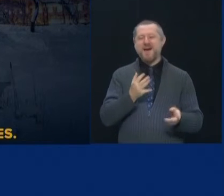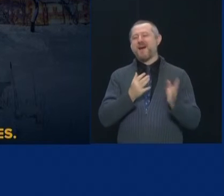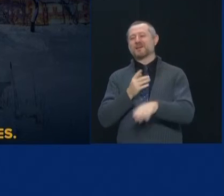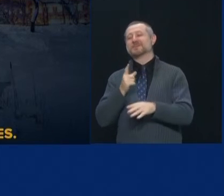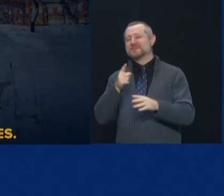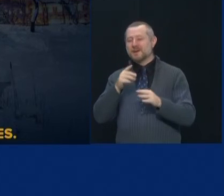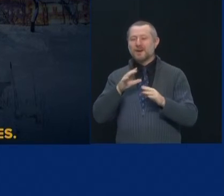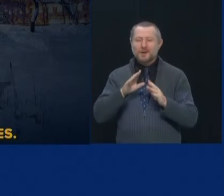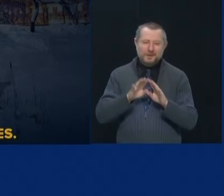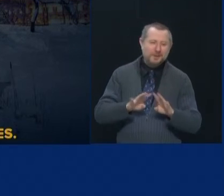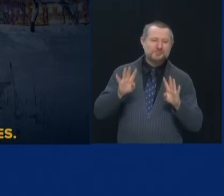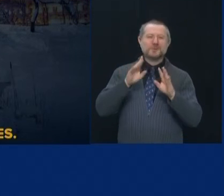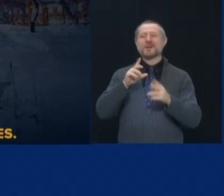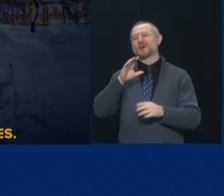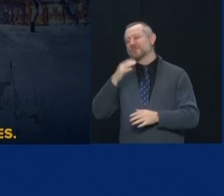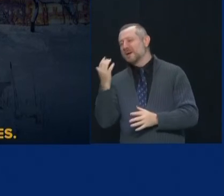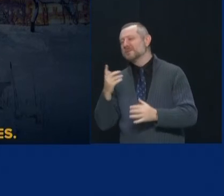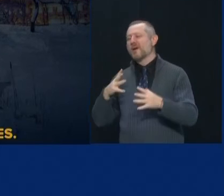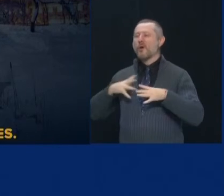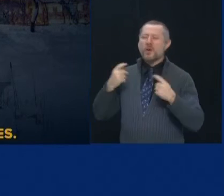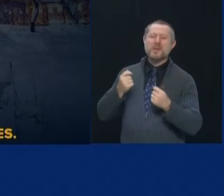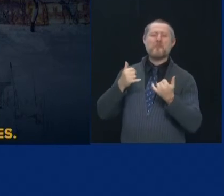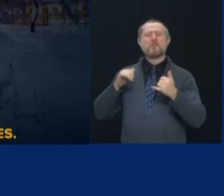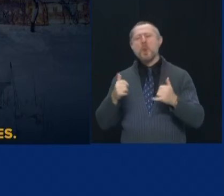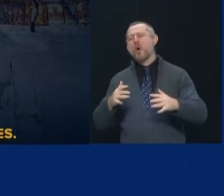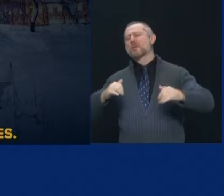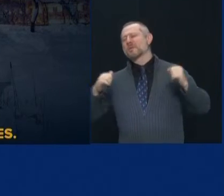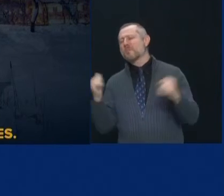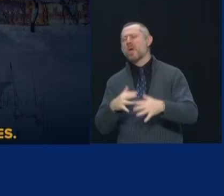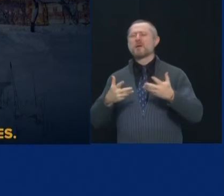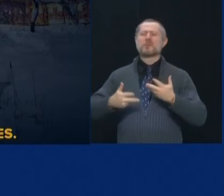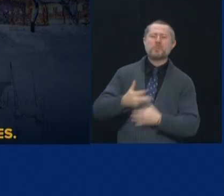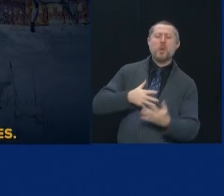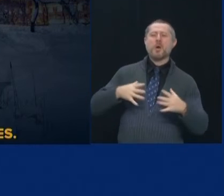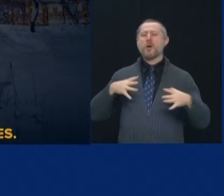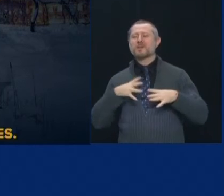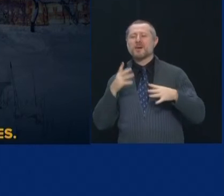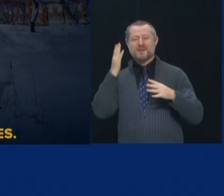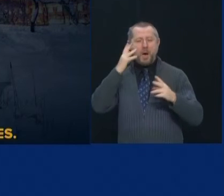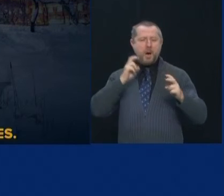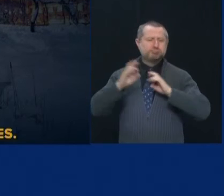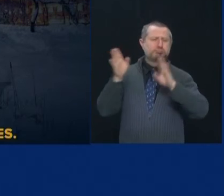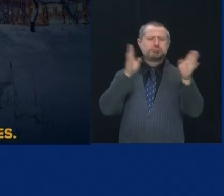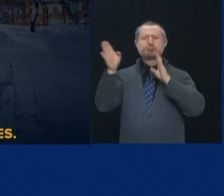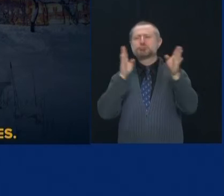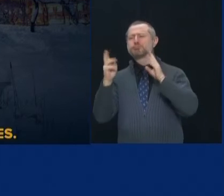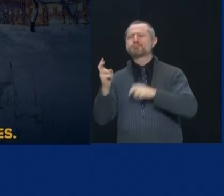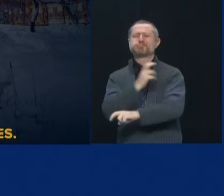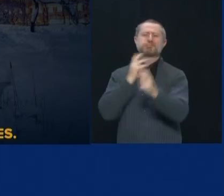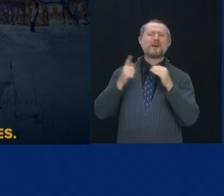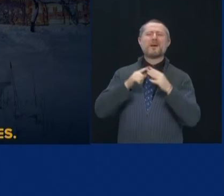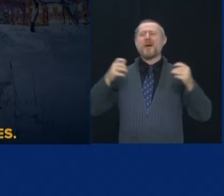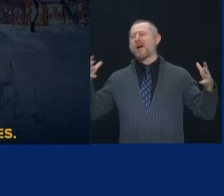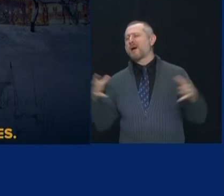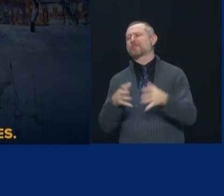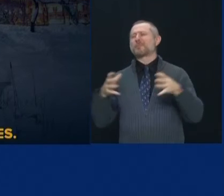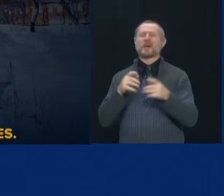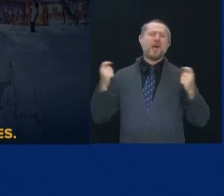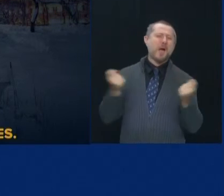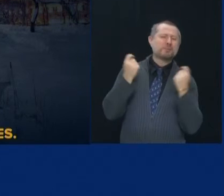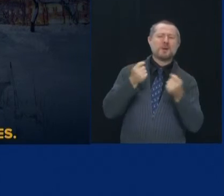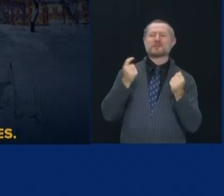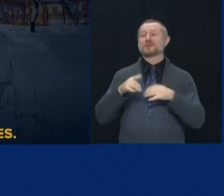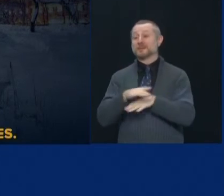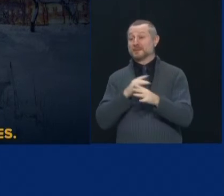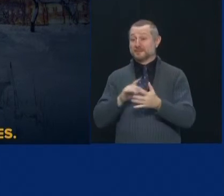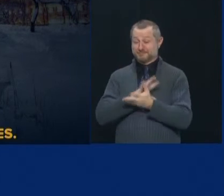of holiday parties to commencement of holiday travel to commencement of holiday celebrations. That is